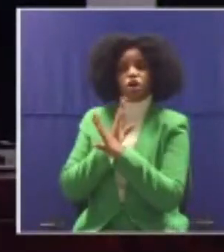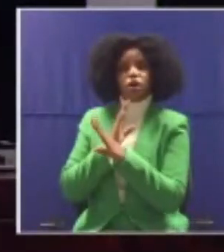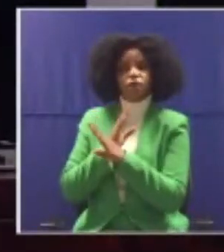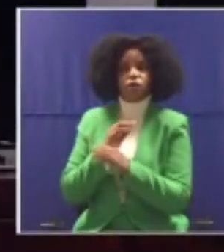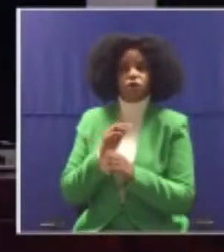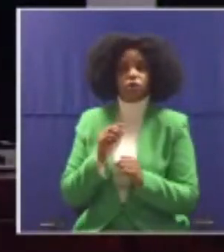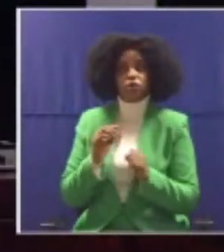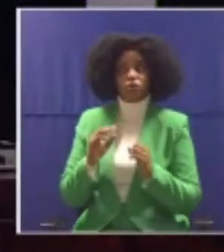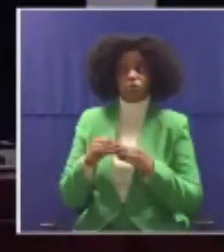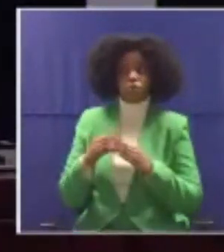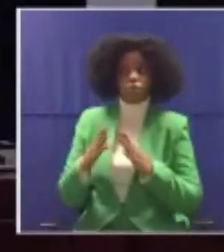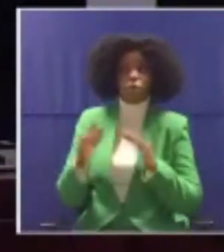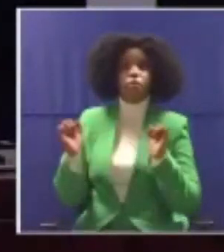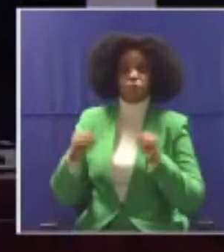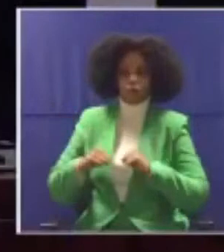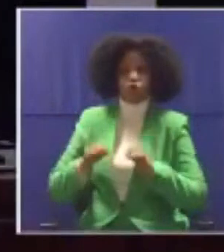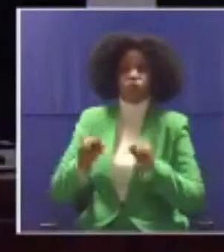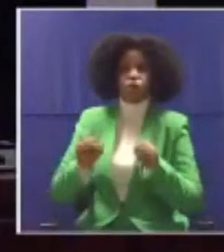we agree.